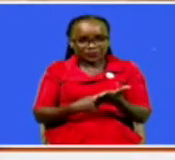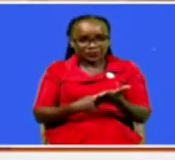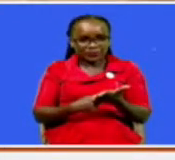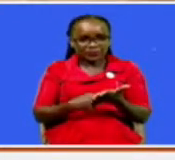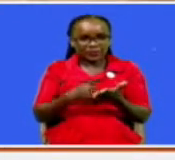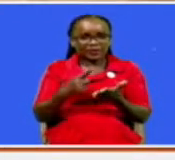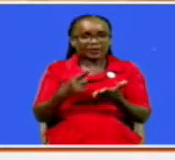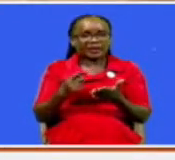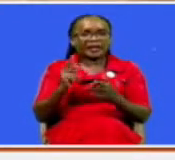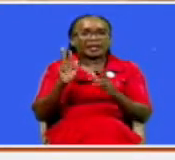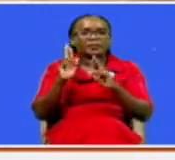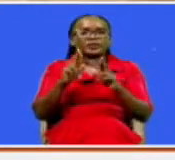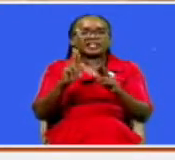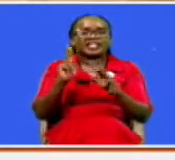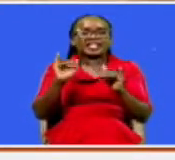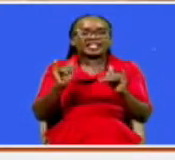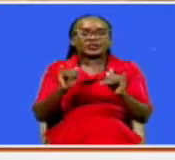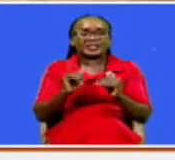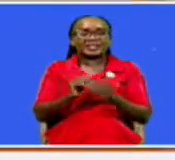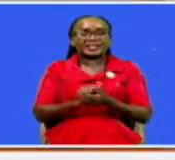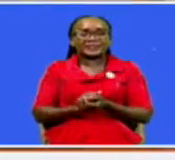Shadrack Miti, KTN News.